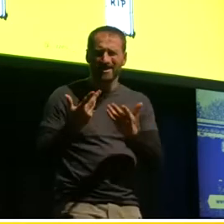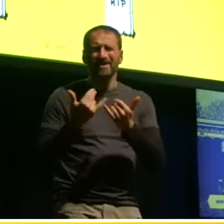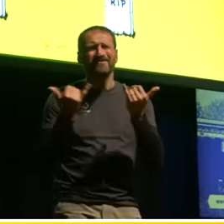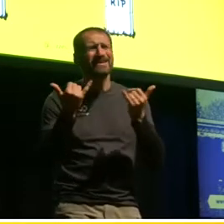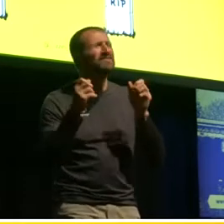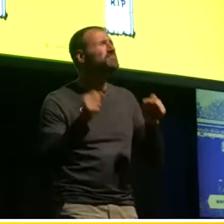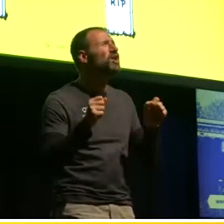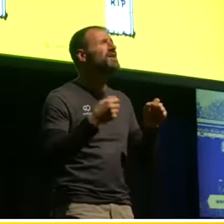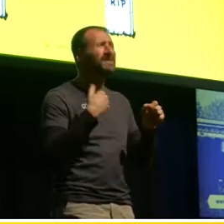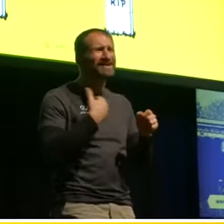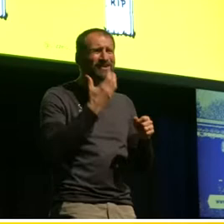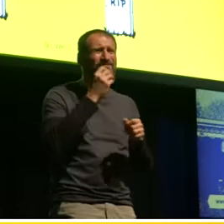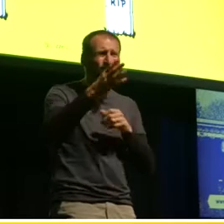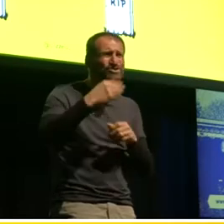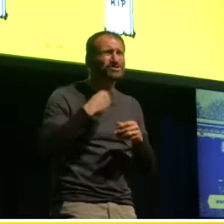be together with you.